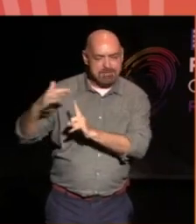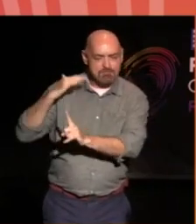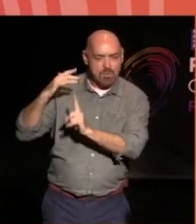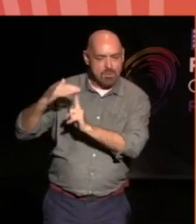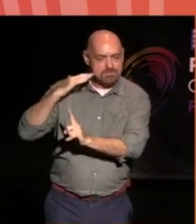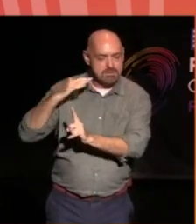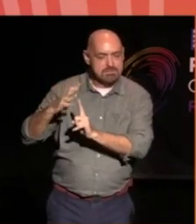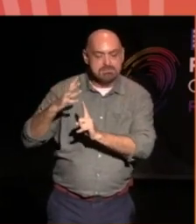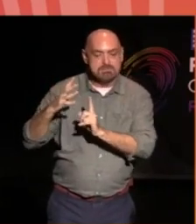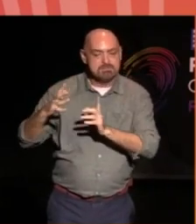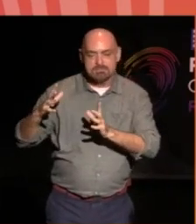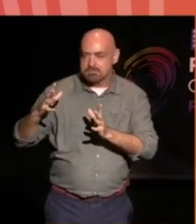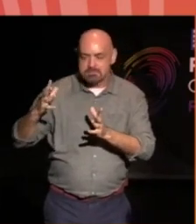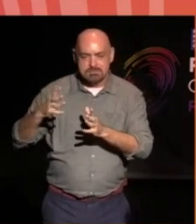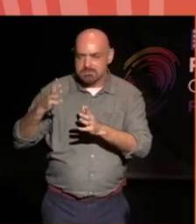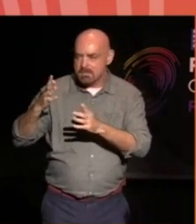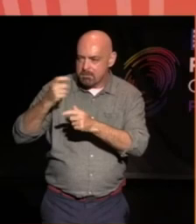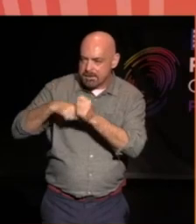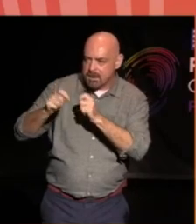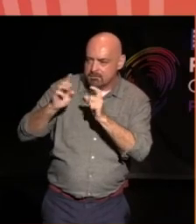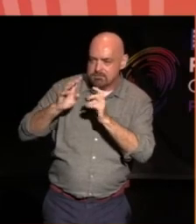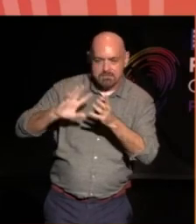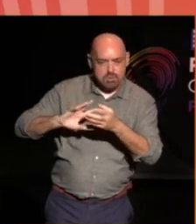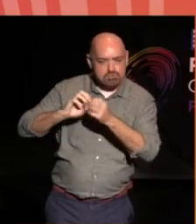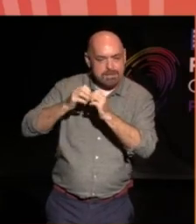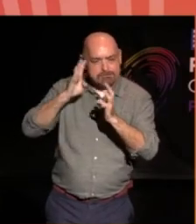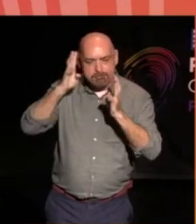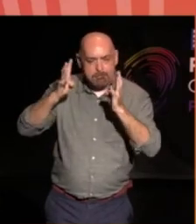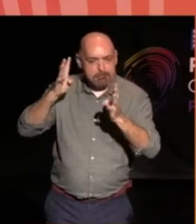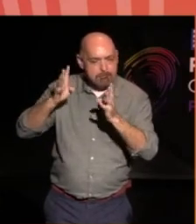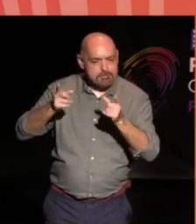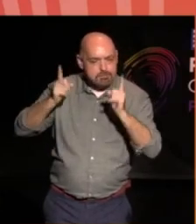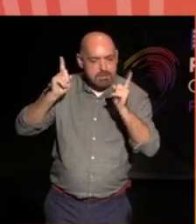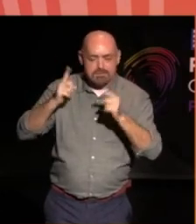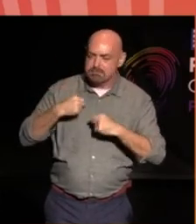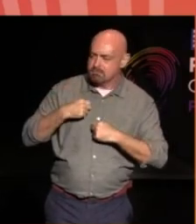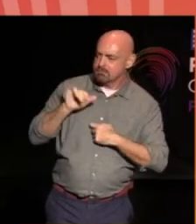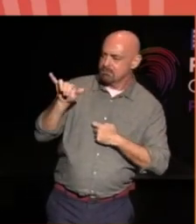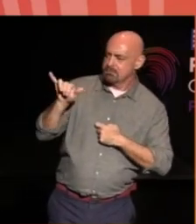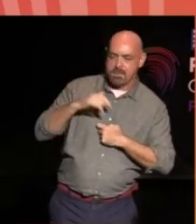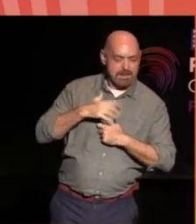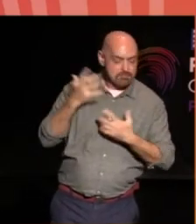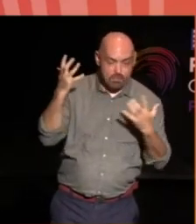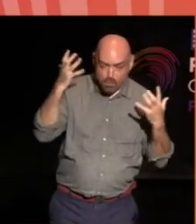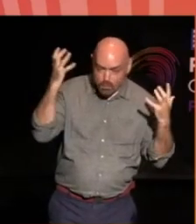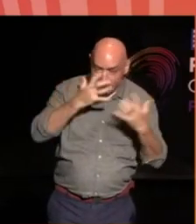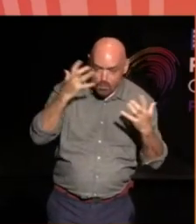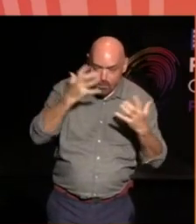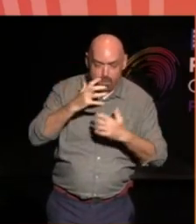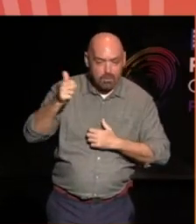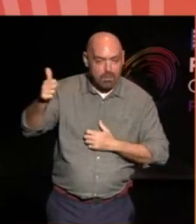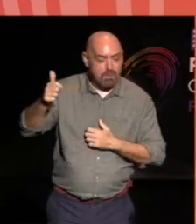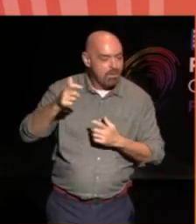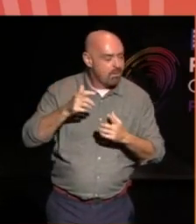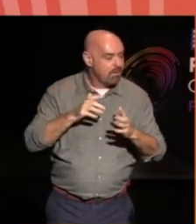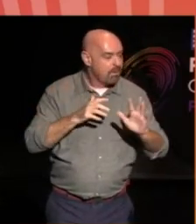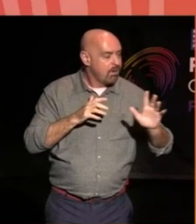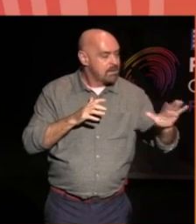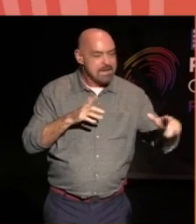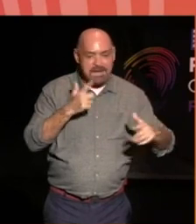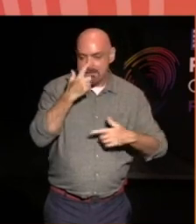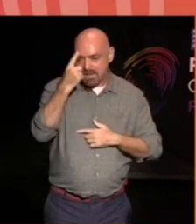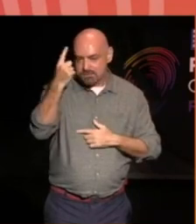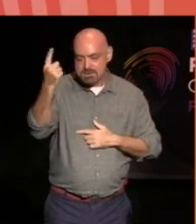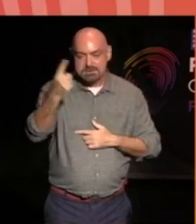know, taking up jobs as creative directors now, and it's really concerning. But can you imagine if, you know, someone